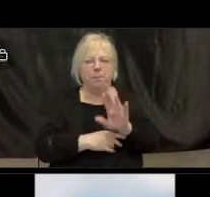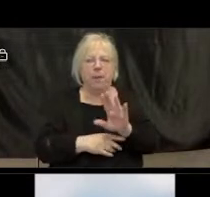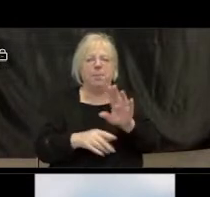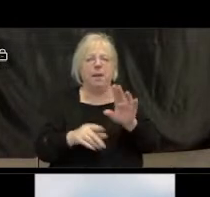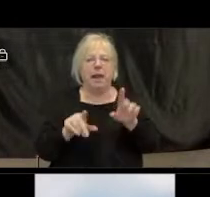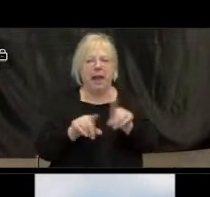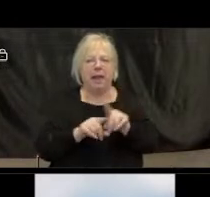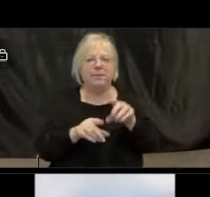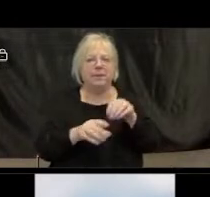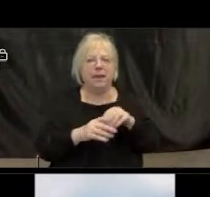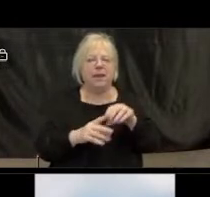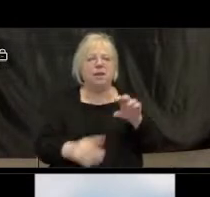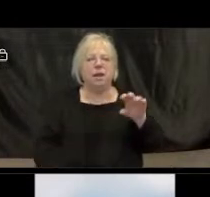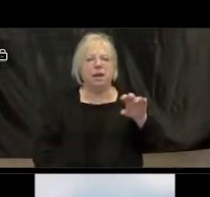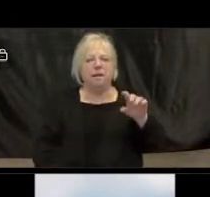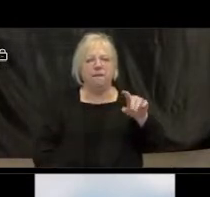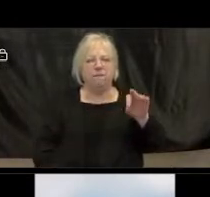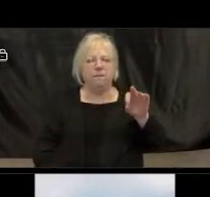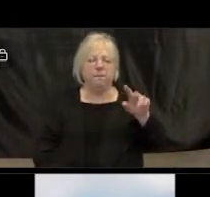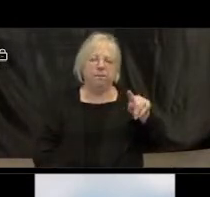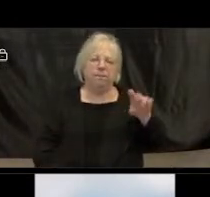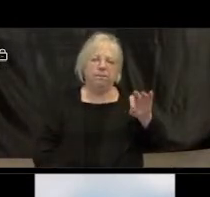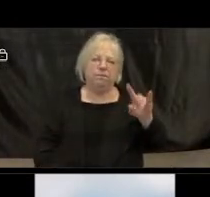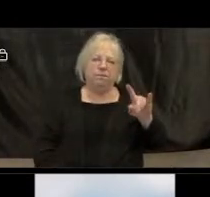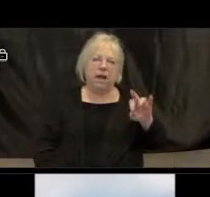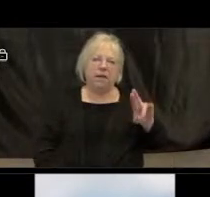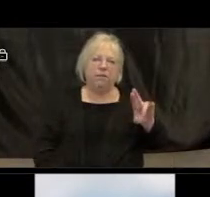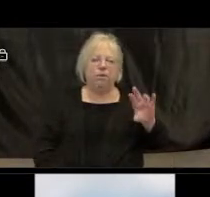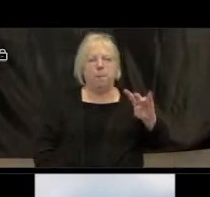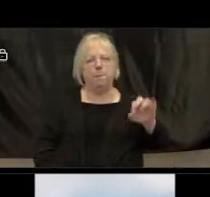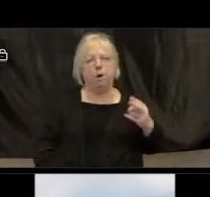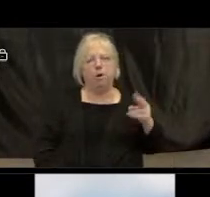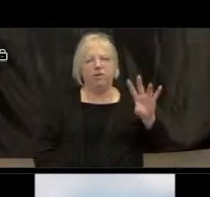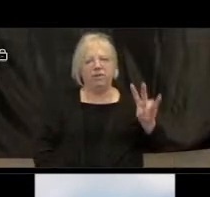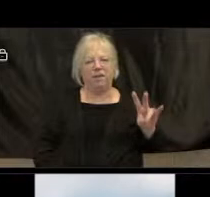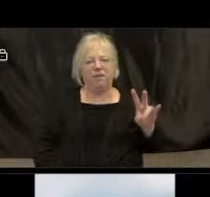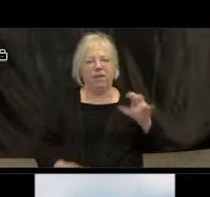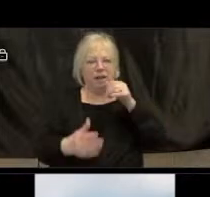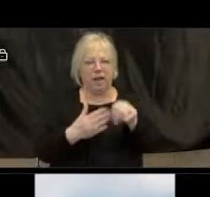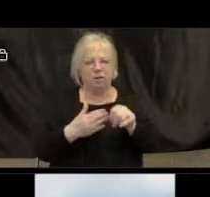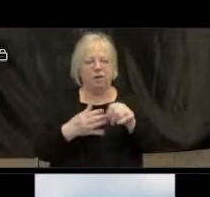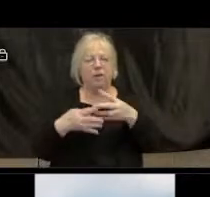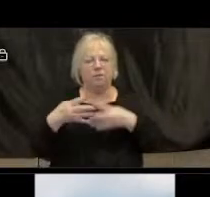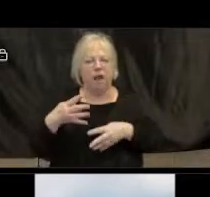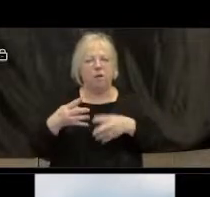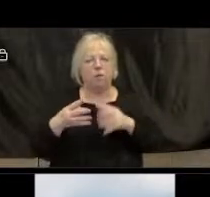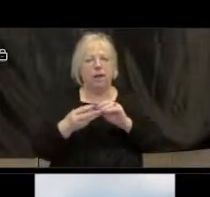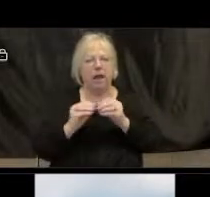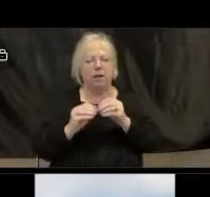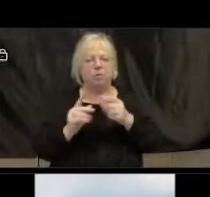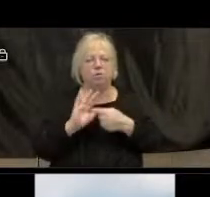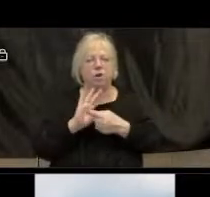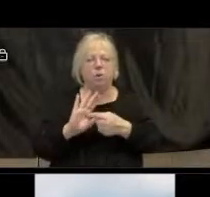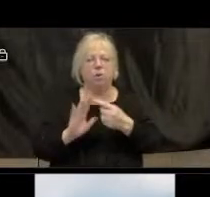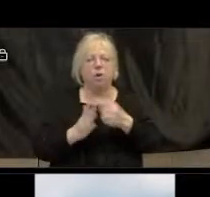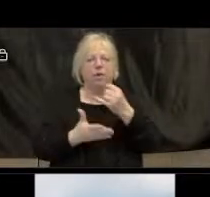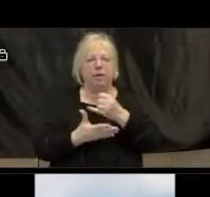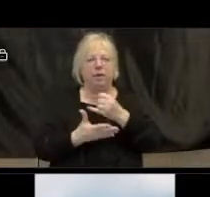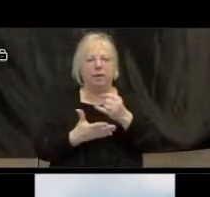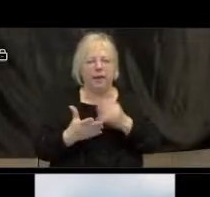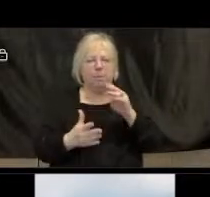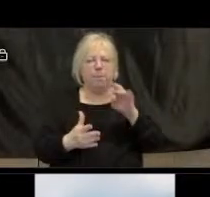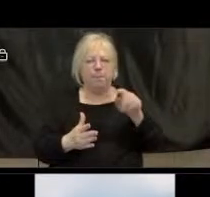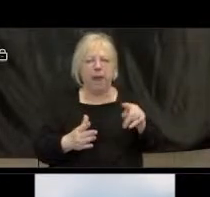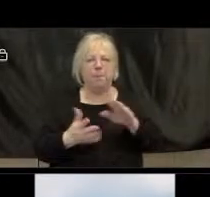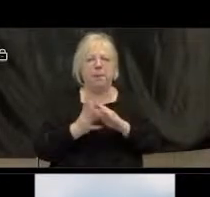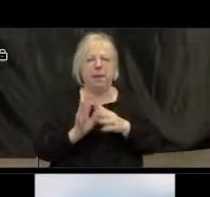Pfeiffer's March 7th, 2023 letter to you regarding the following items shown on the sketch map and to be